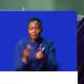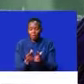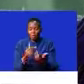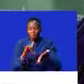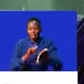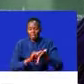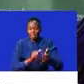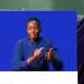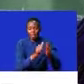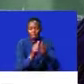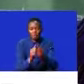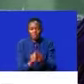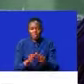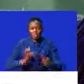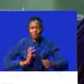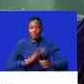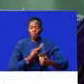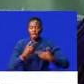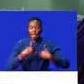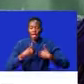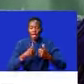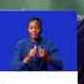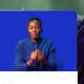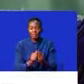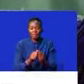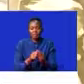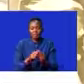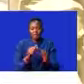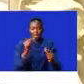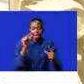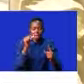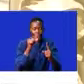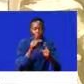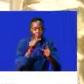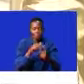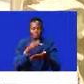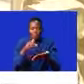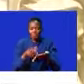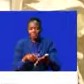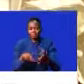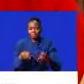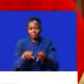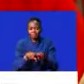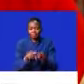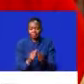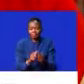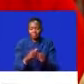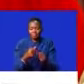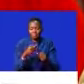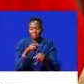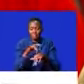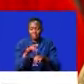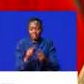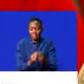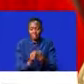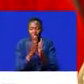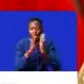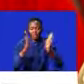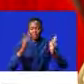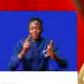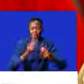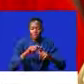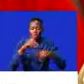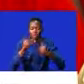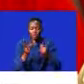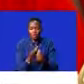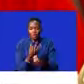together we have a multi-sectoral approach to it. Mikai Farida bende ne oro ote mag poch kod pak ne sekta mar lee